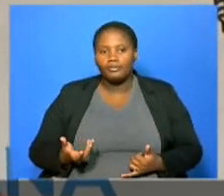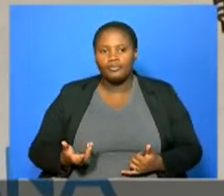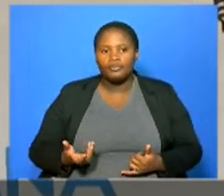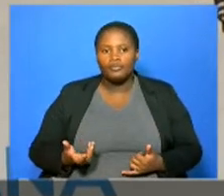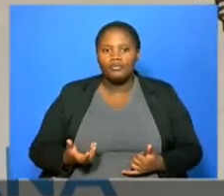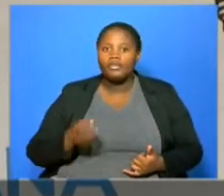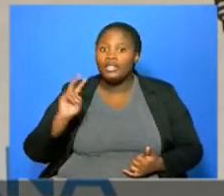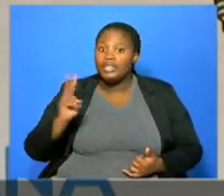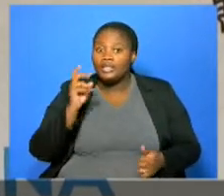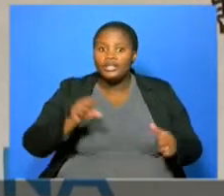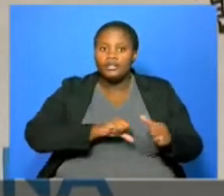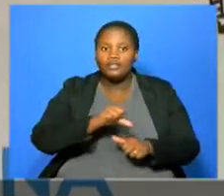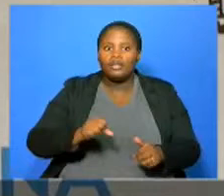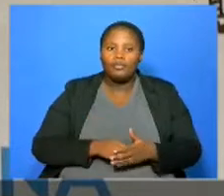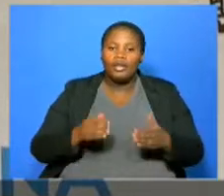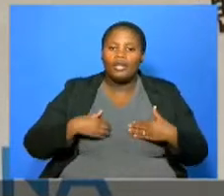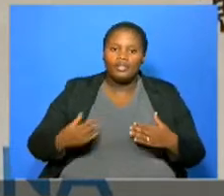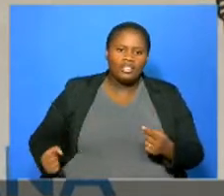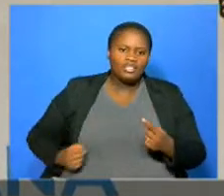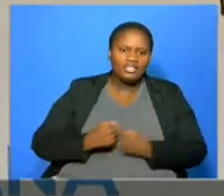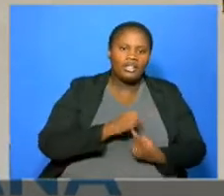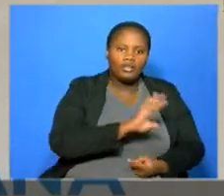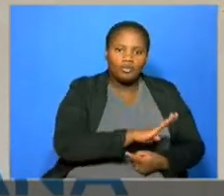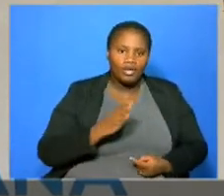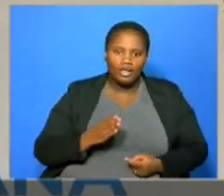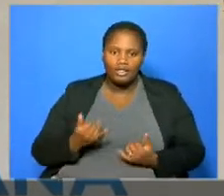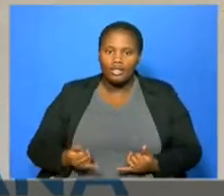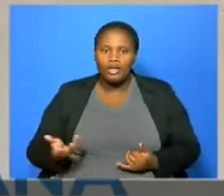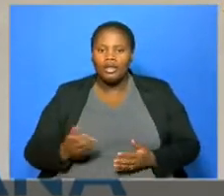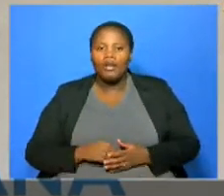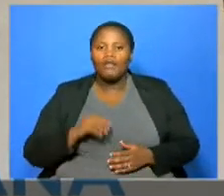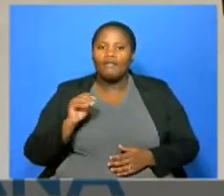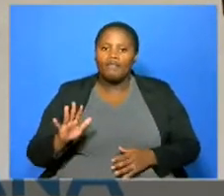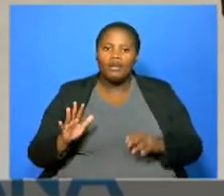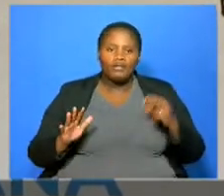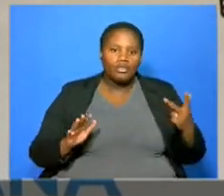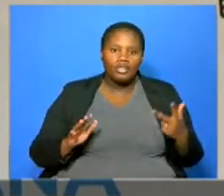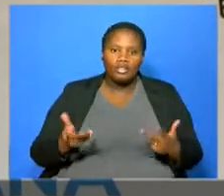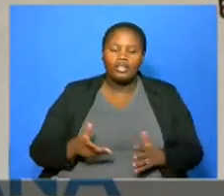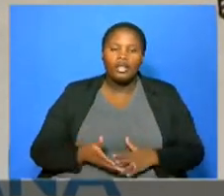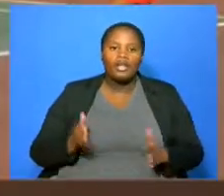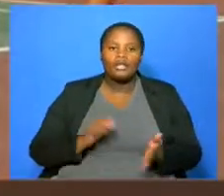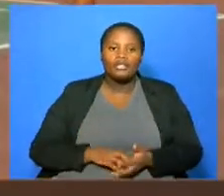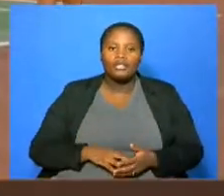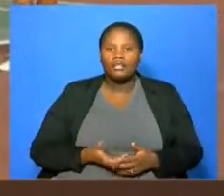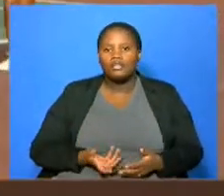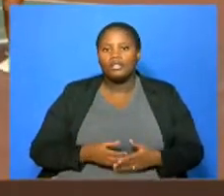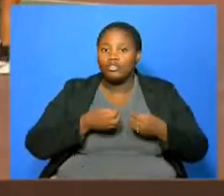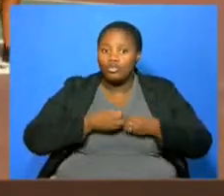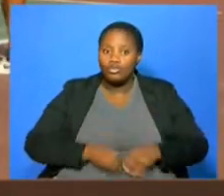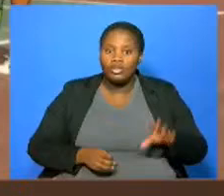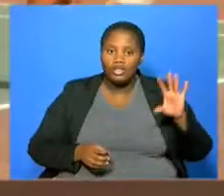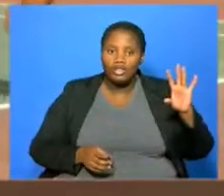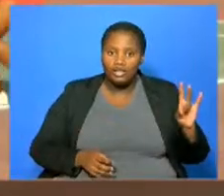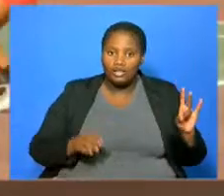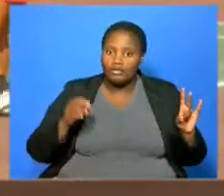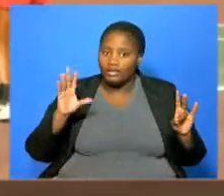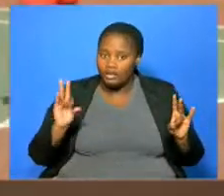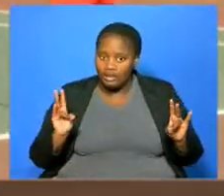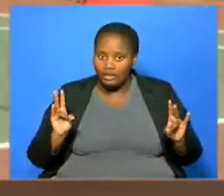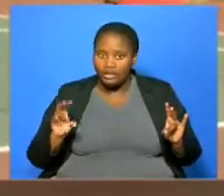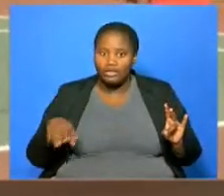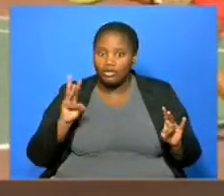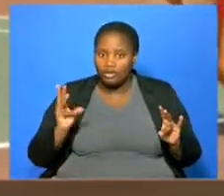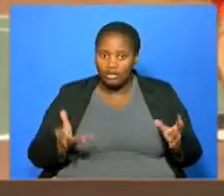But in the second set, I brought it back very well, coming from 5-3 down to losing 7-6, I think. In the ladies'